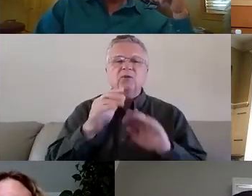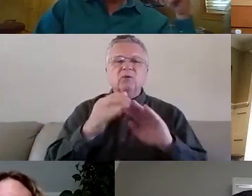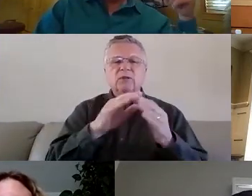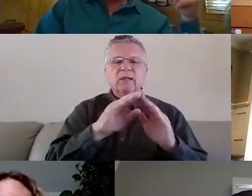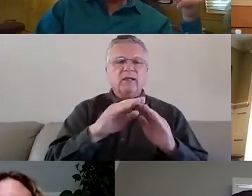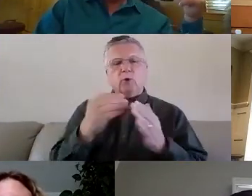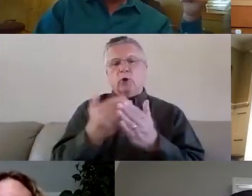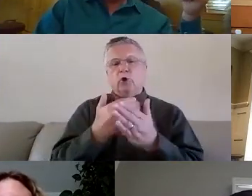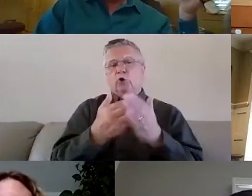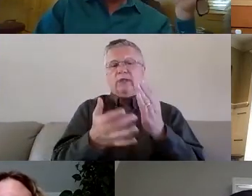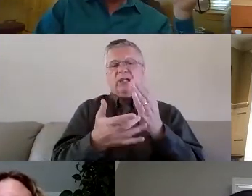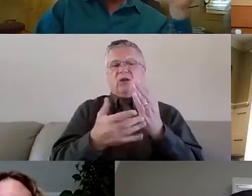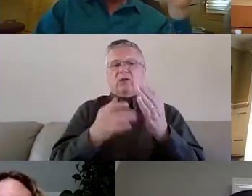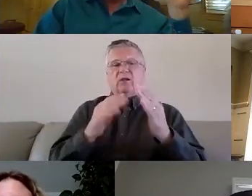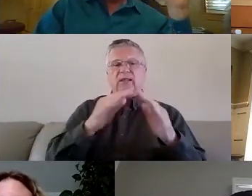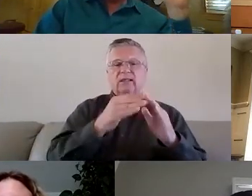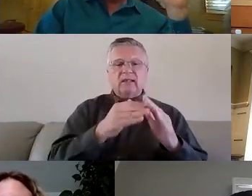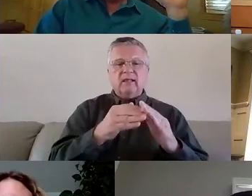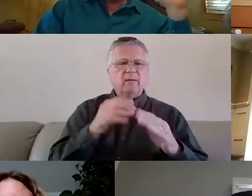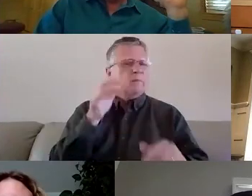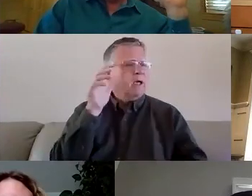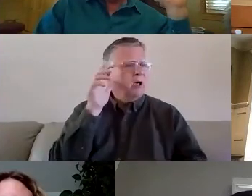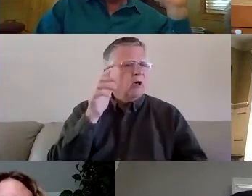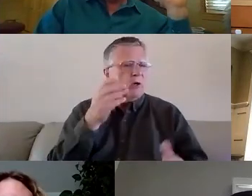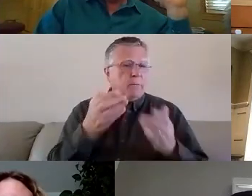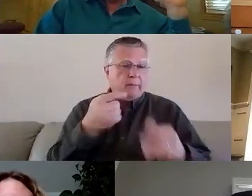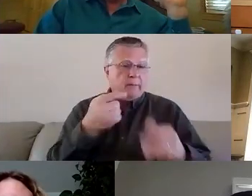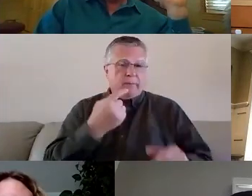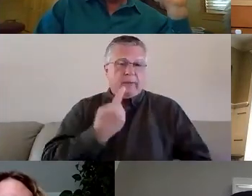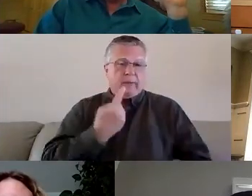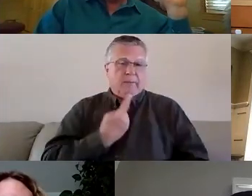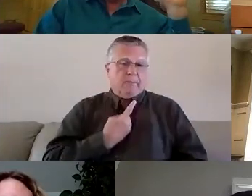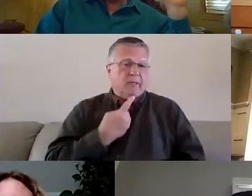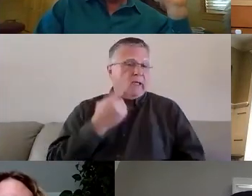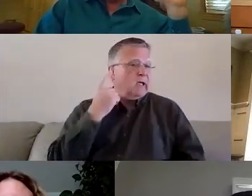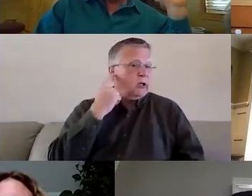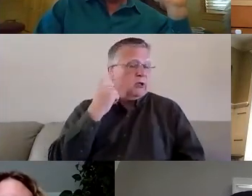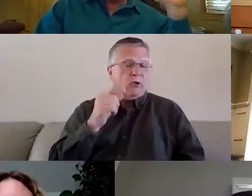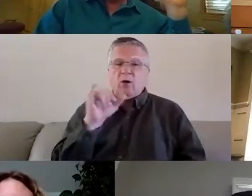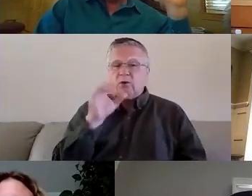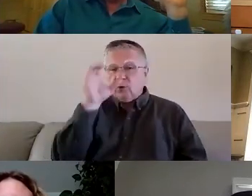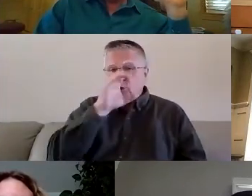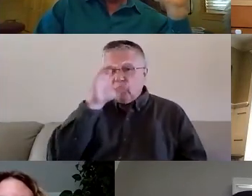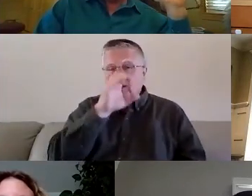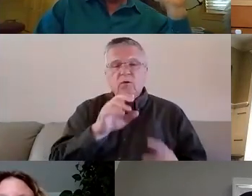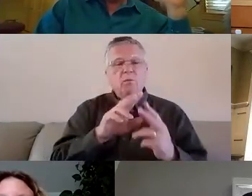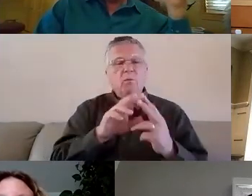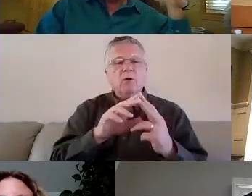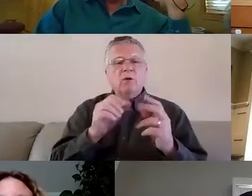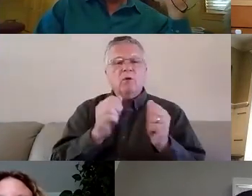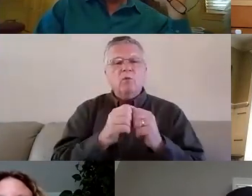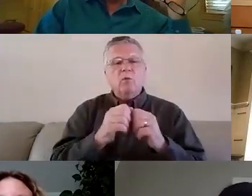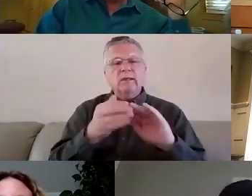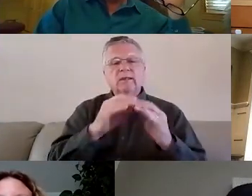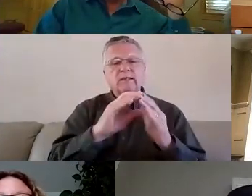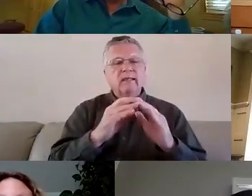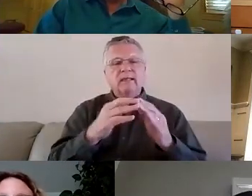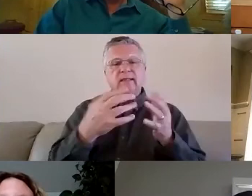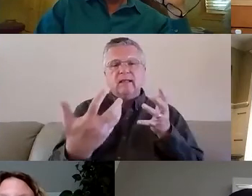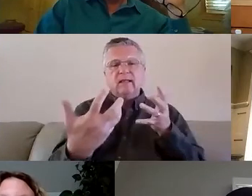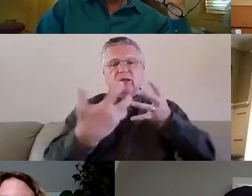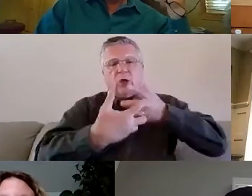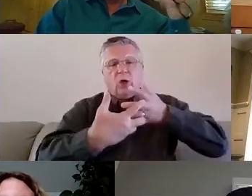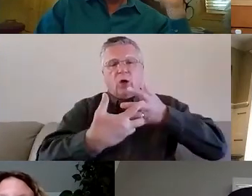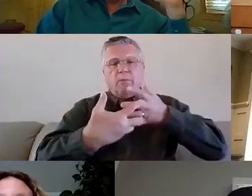technology cities? But what I also heard there, and maybe it was just me, that maybe we also are looking for partnerships for cities that complement us,